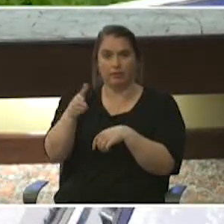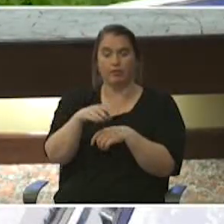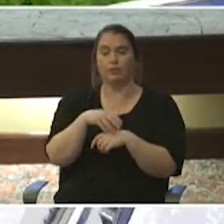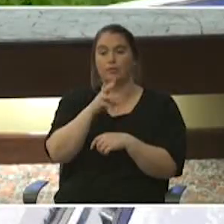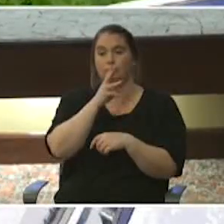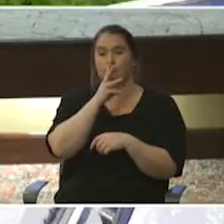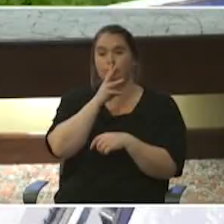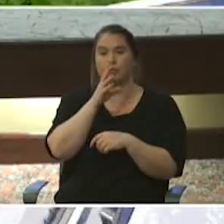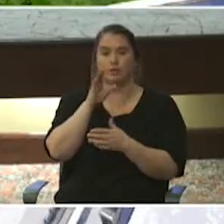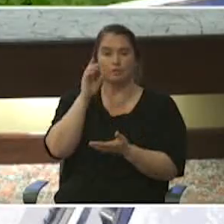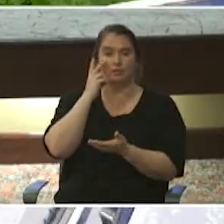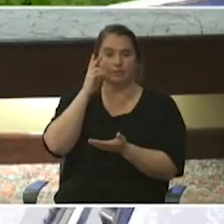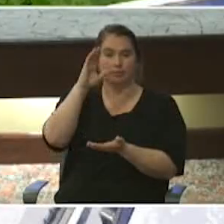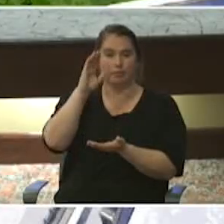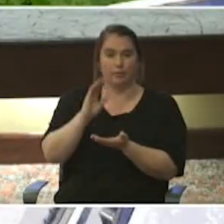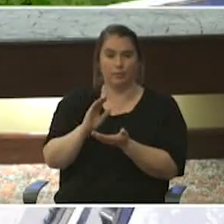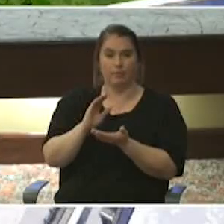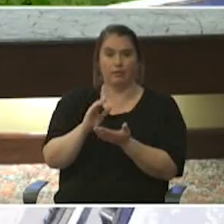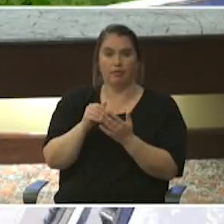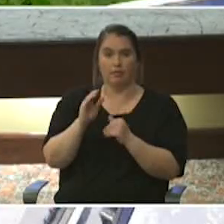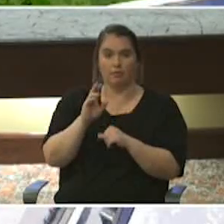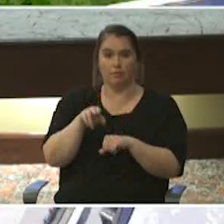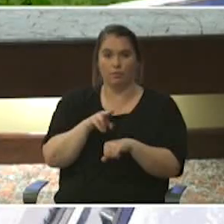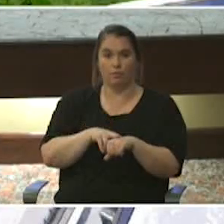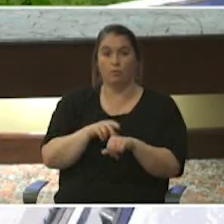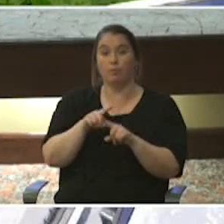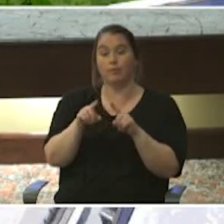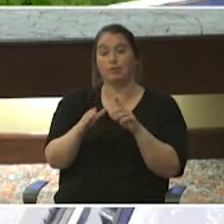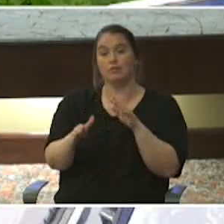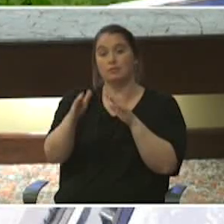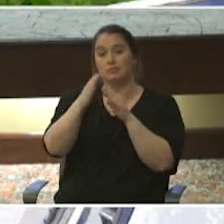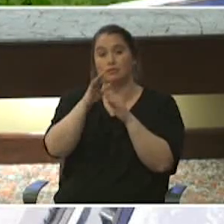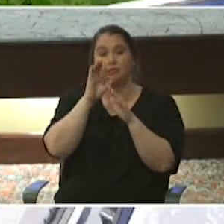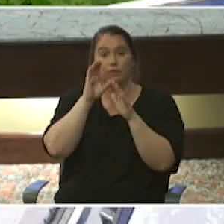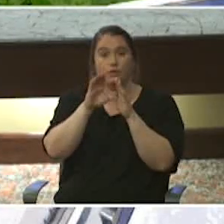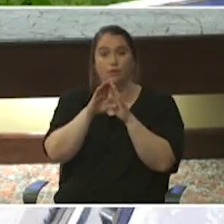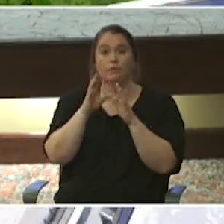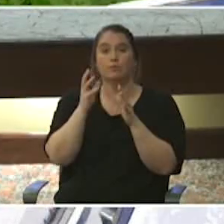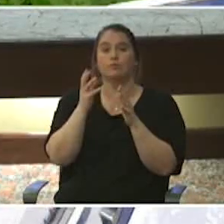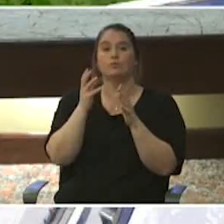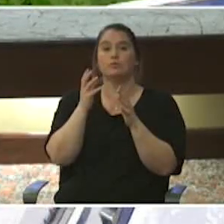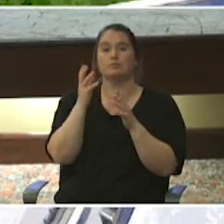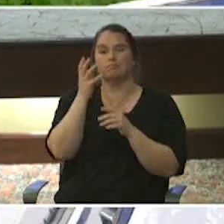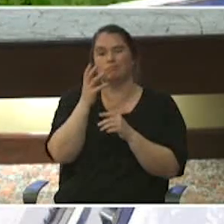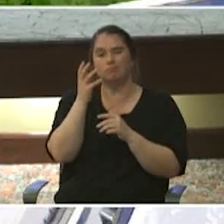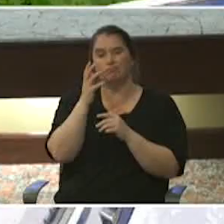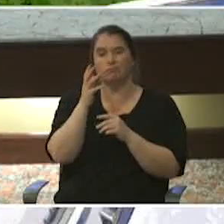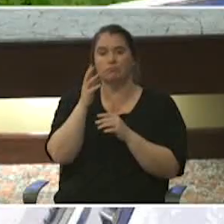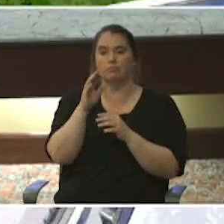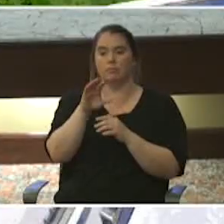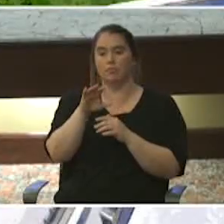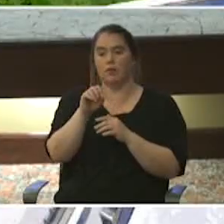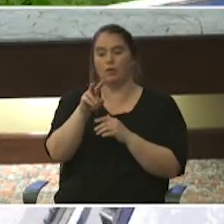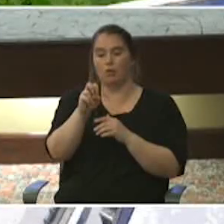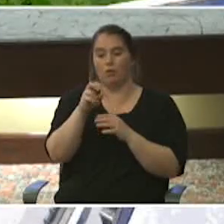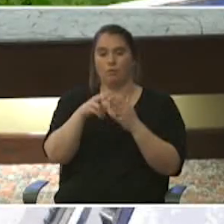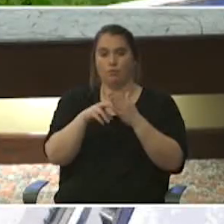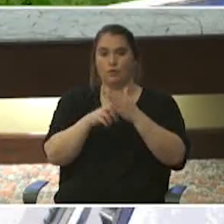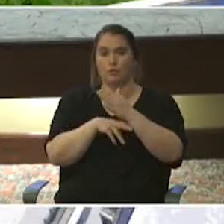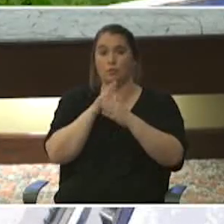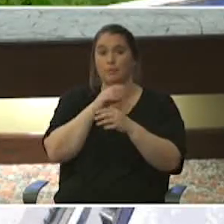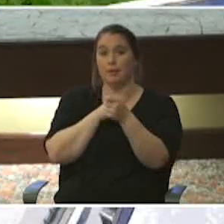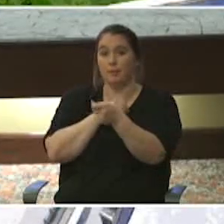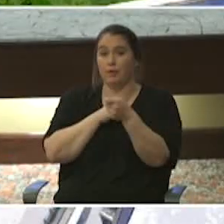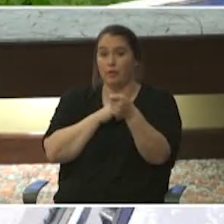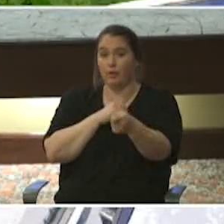a little lower than normal. The top photo is looking about where the Cove Bridge would be placed,